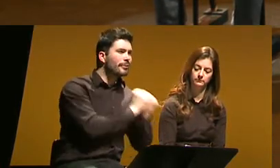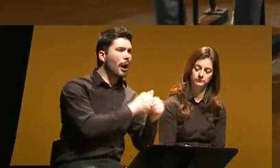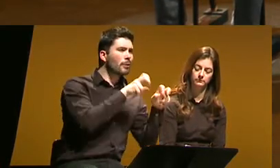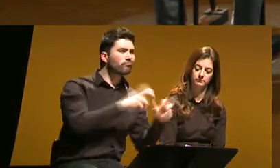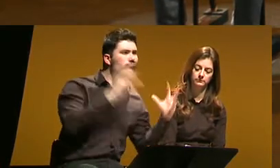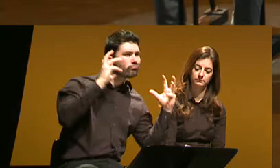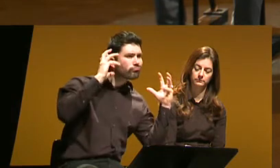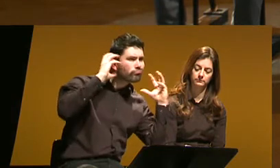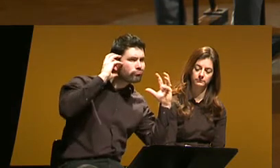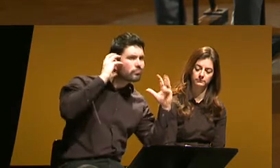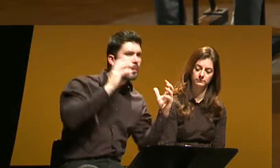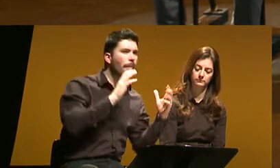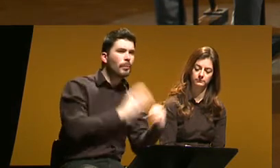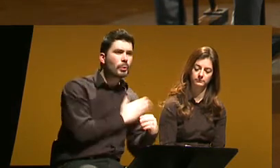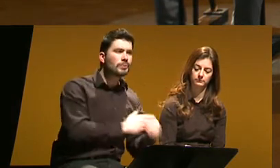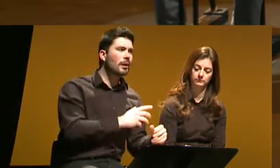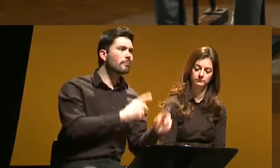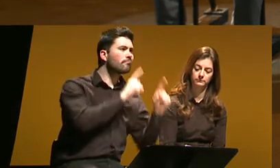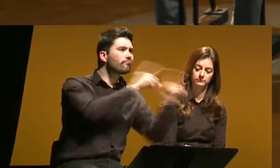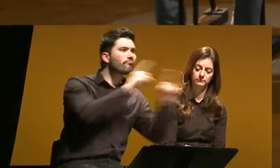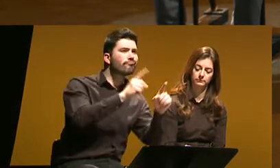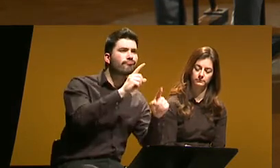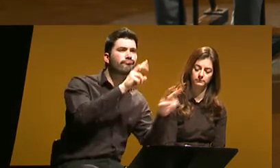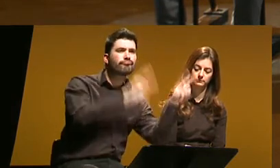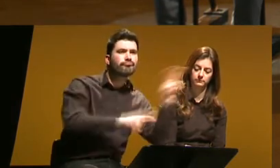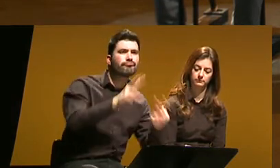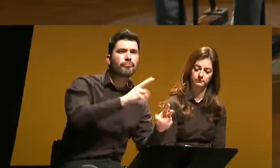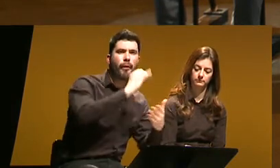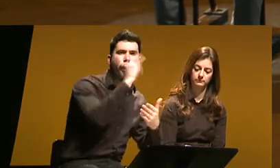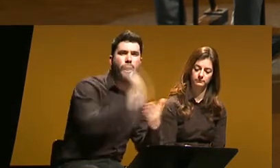We explore art fairs together. We both want to